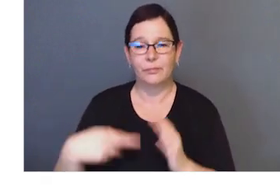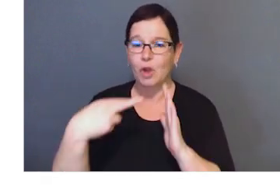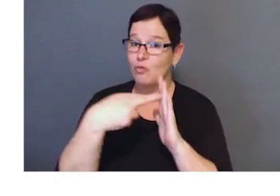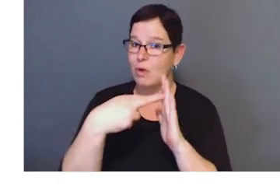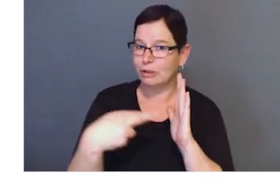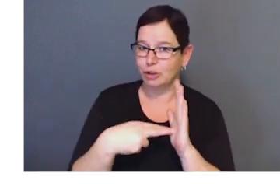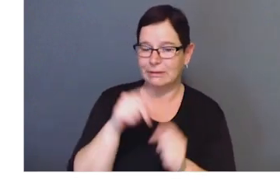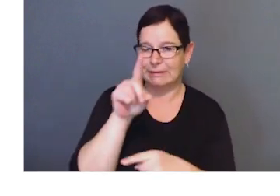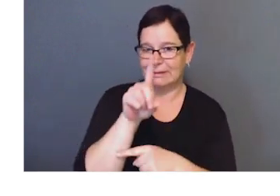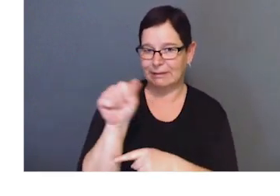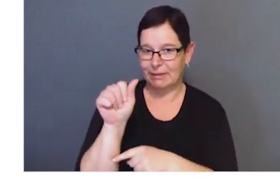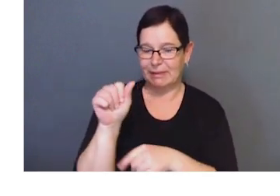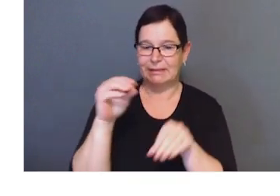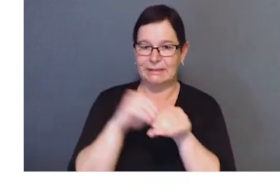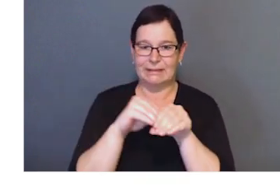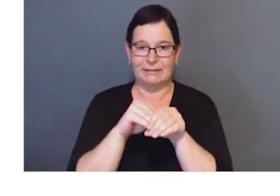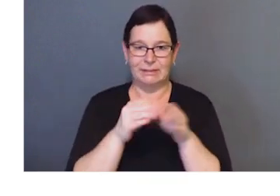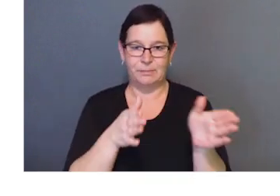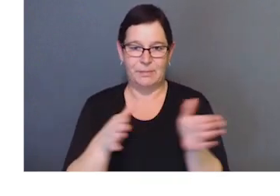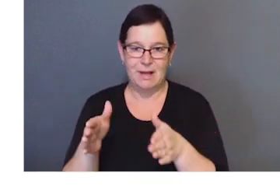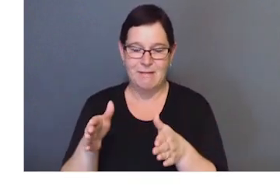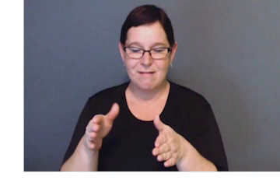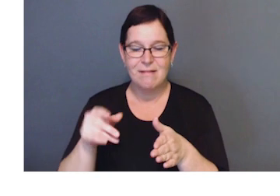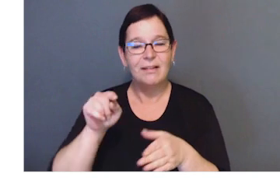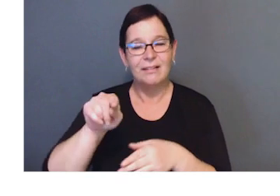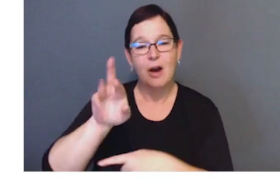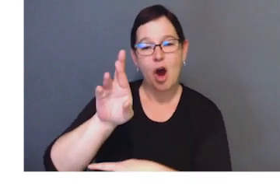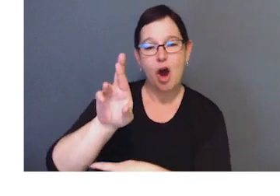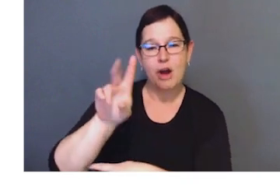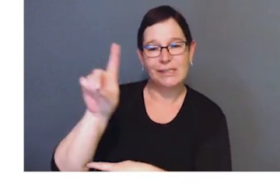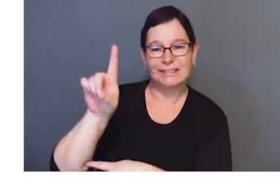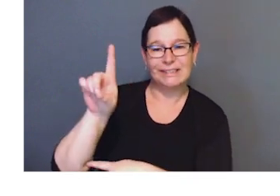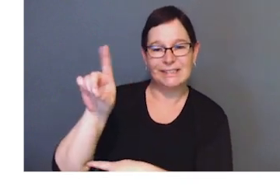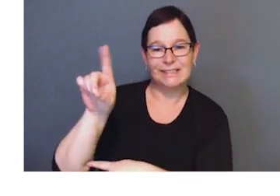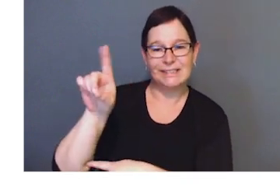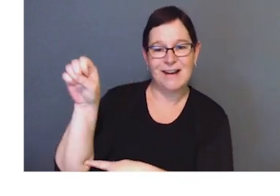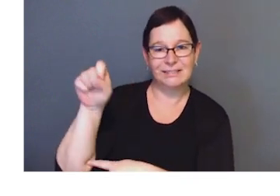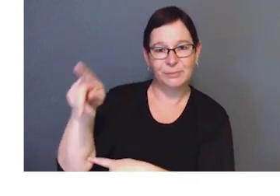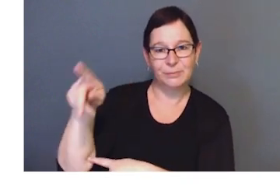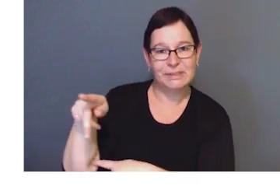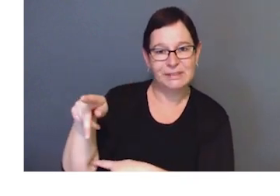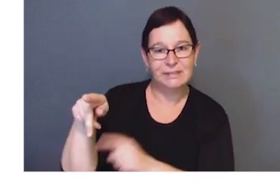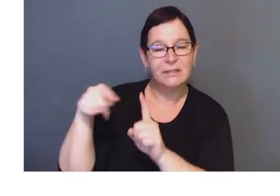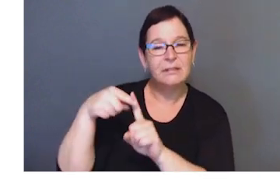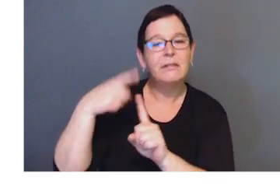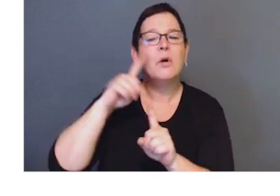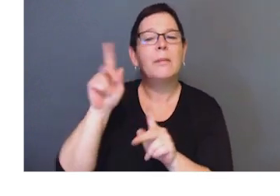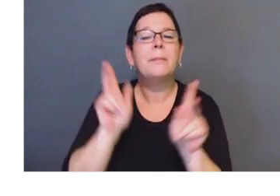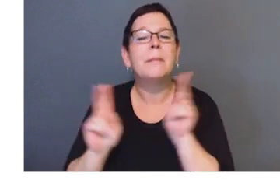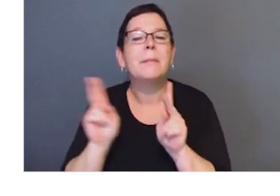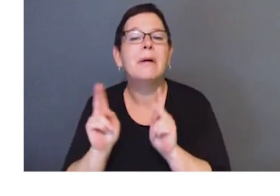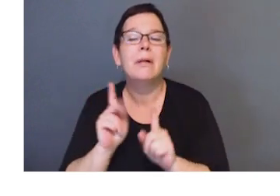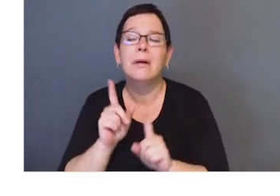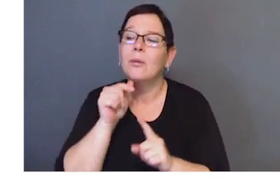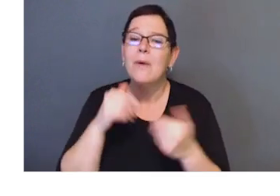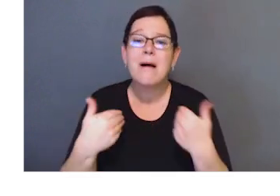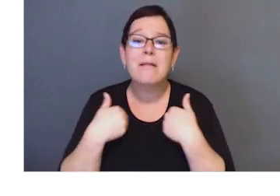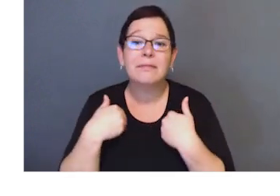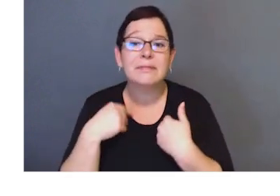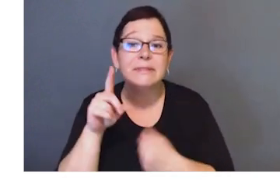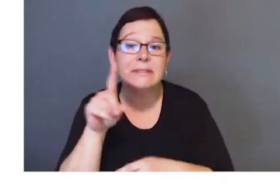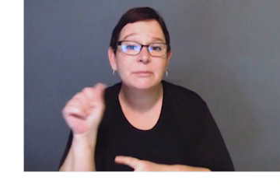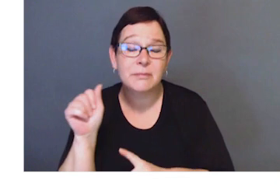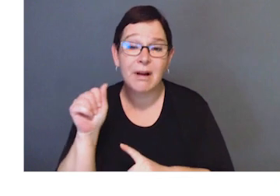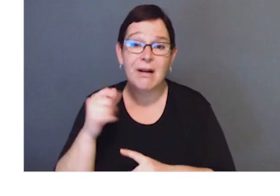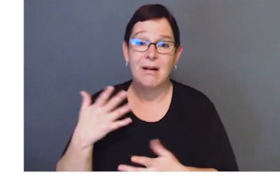short, is intended to help individuals with disabilities who are approved for the disability tax credit save for their long-term